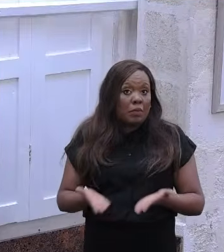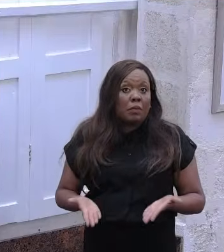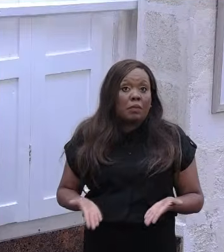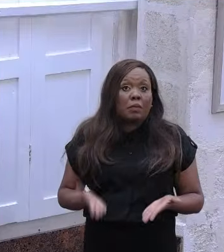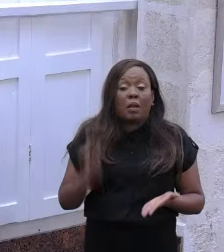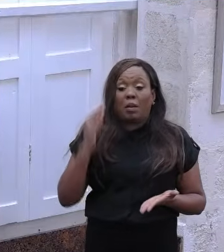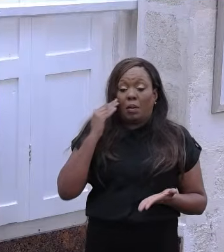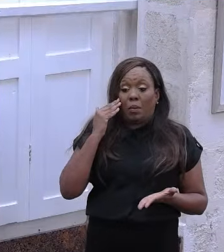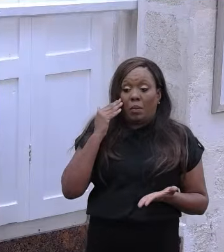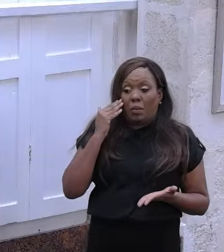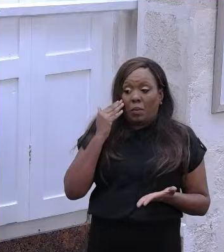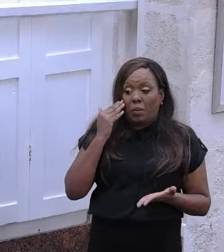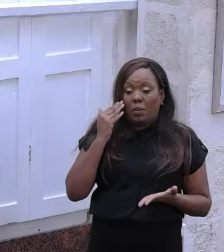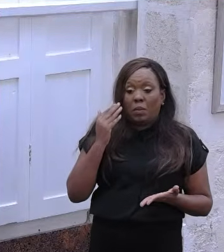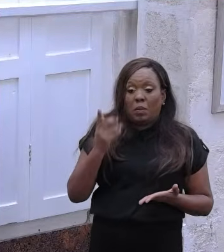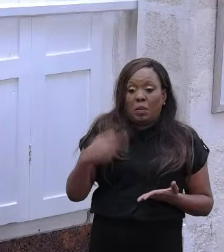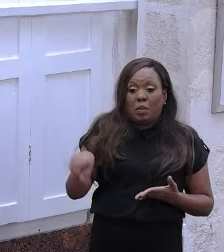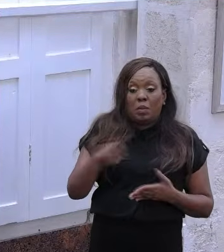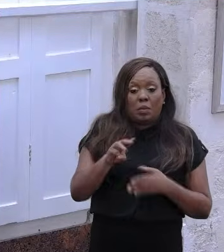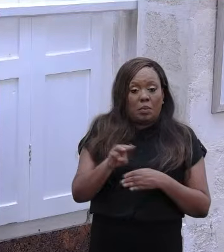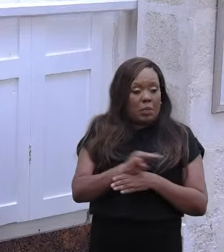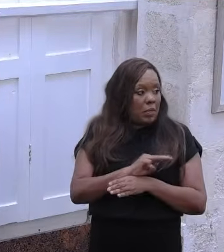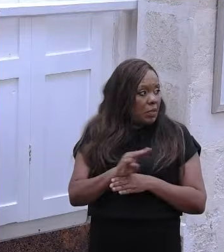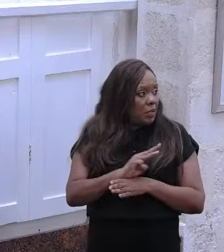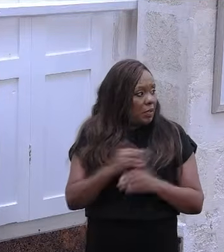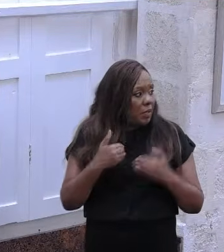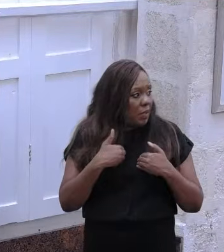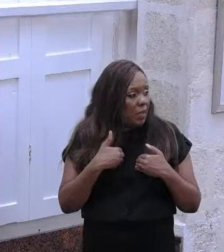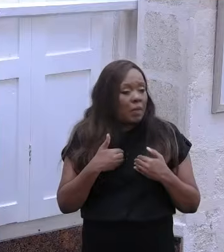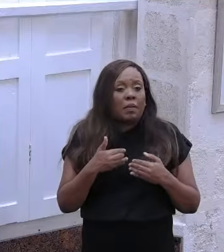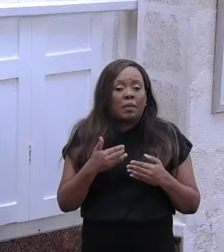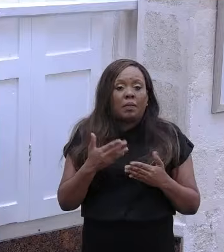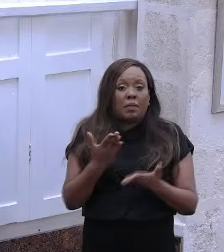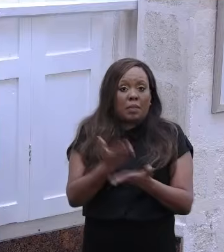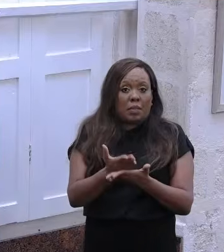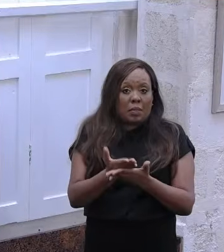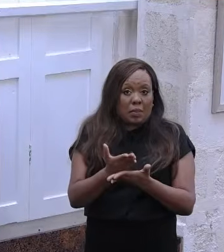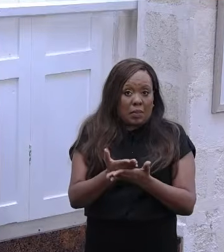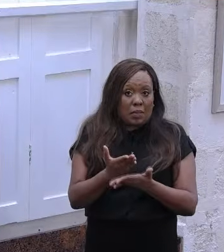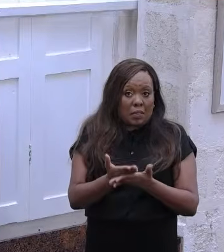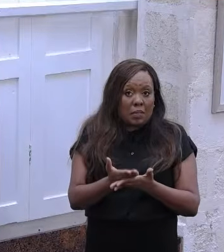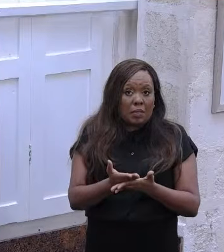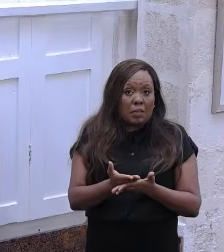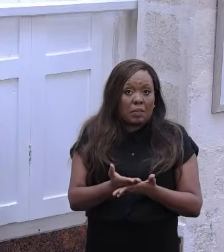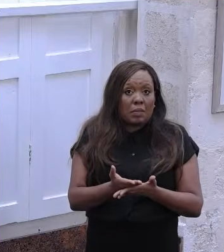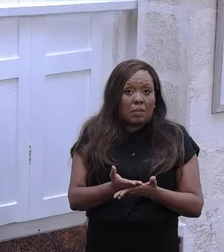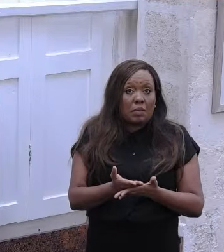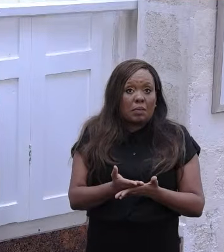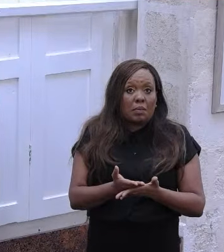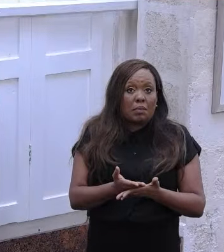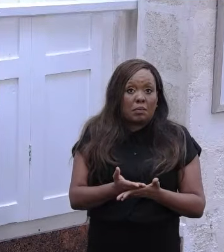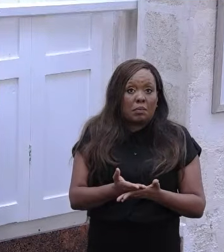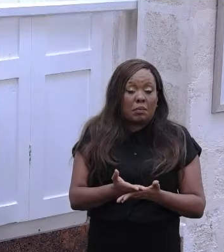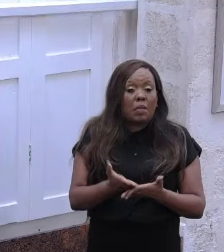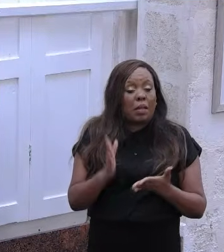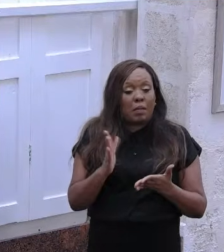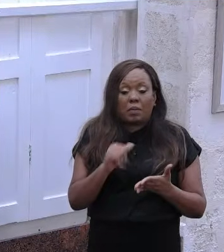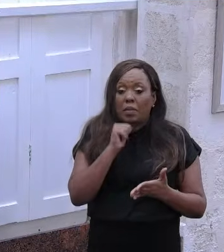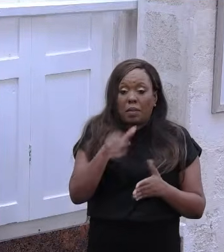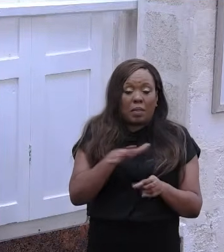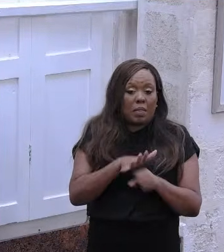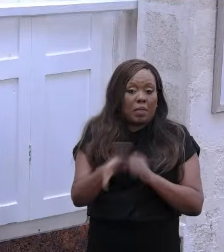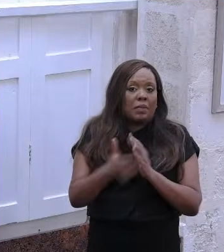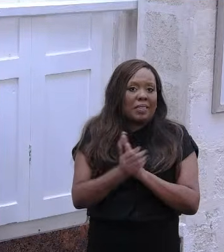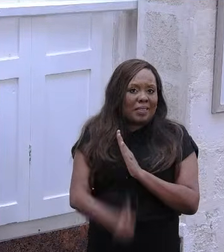ministries there is enough evidence to show that we have had a skill shortage in some sectors in this